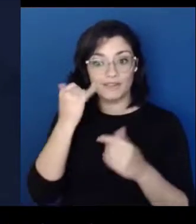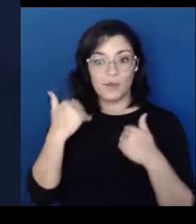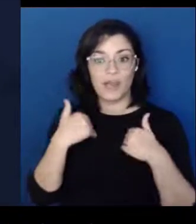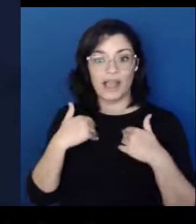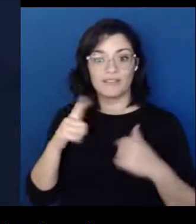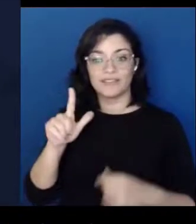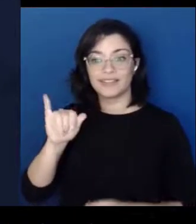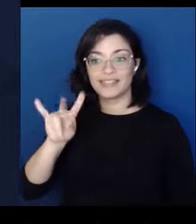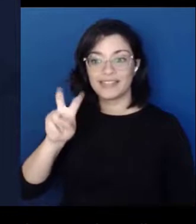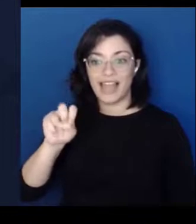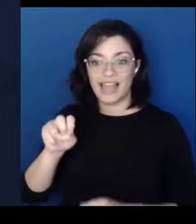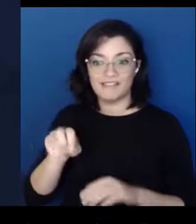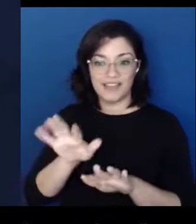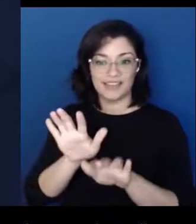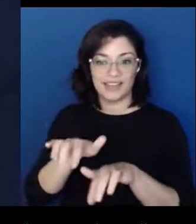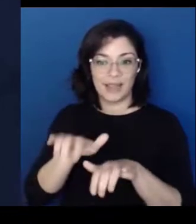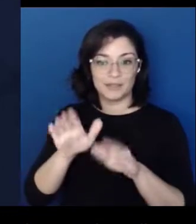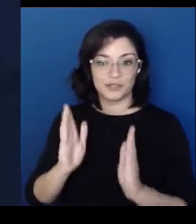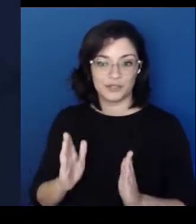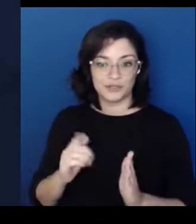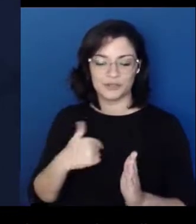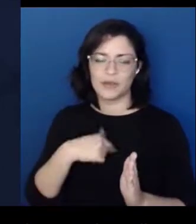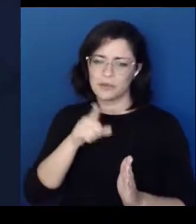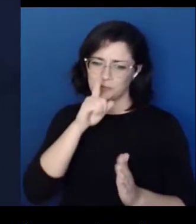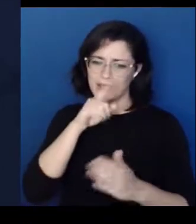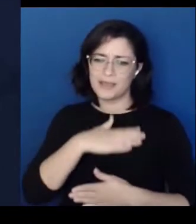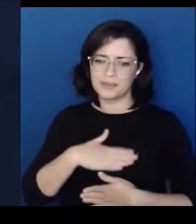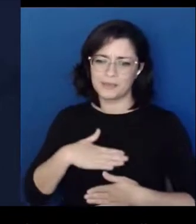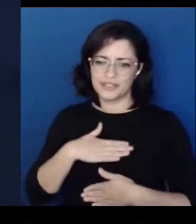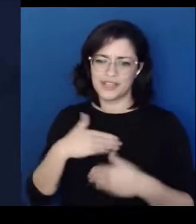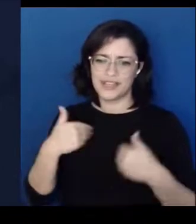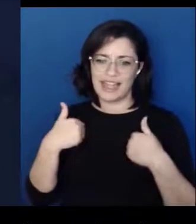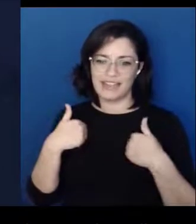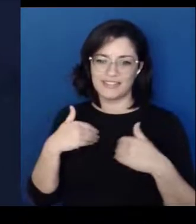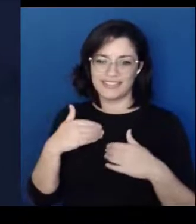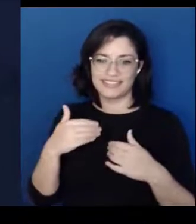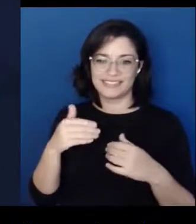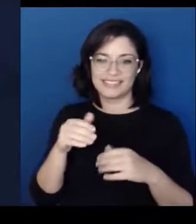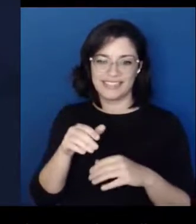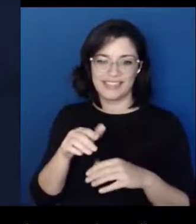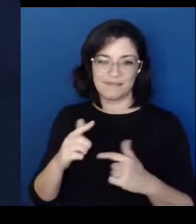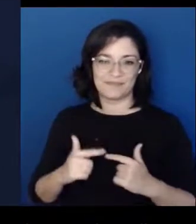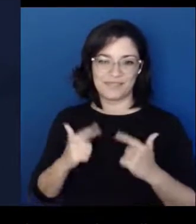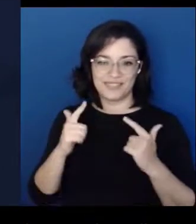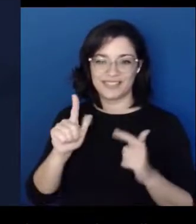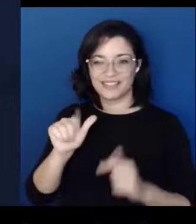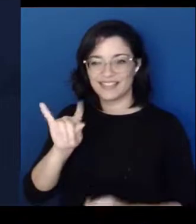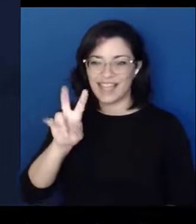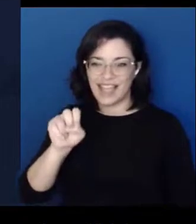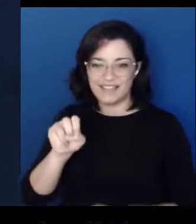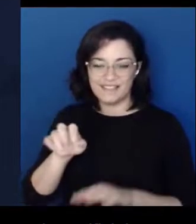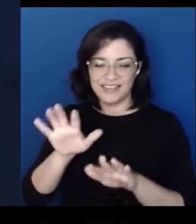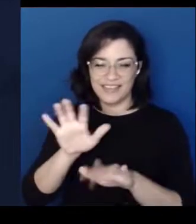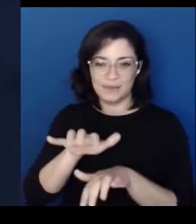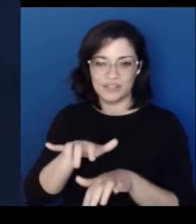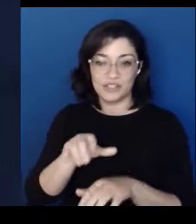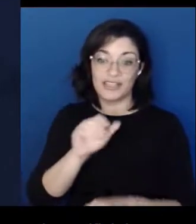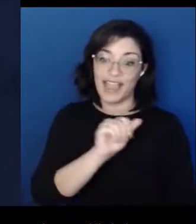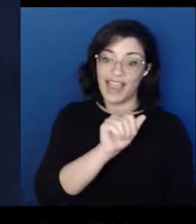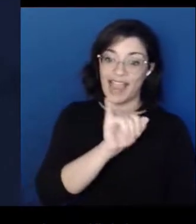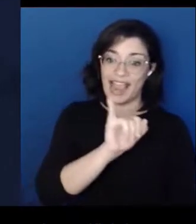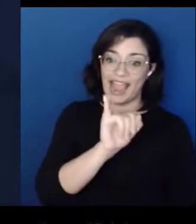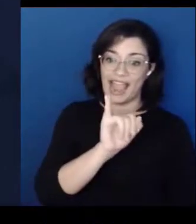I really appreciate having the live captioning because the artificial intelligence captioning has a long